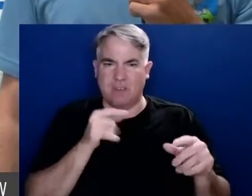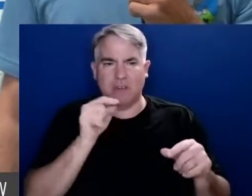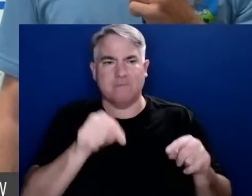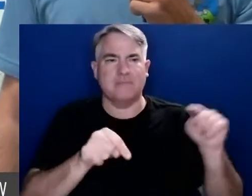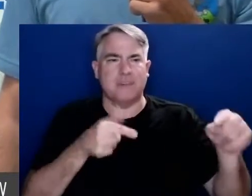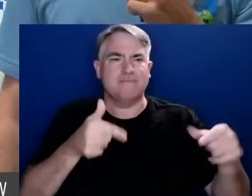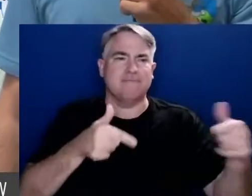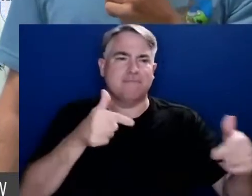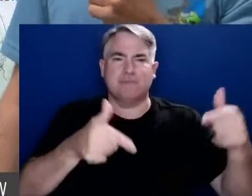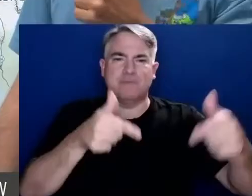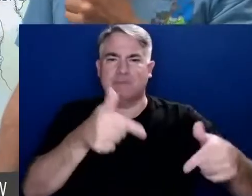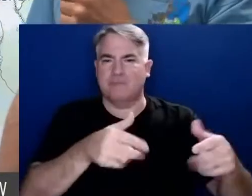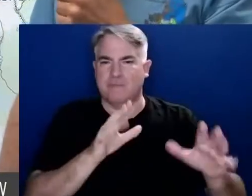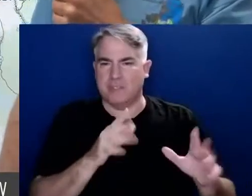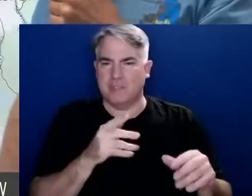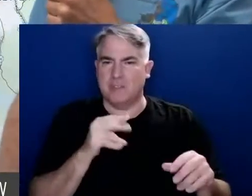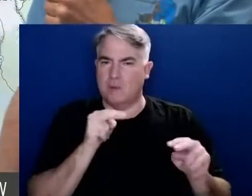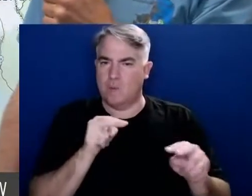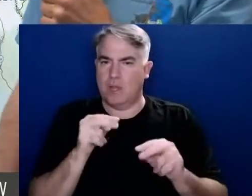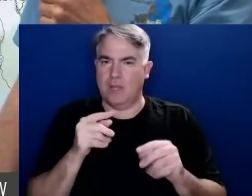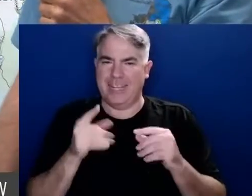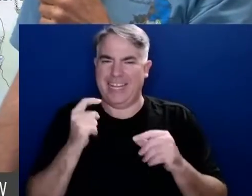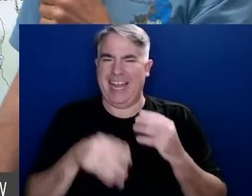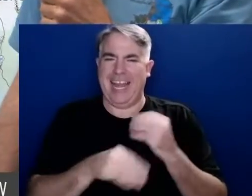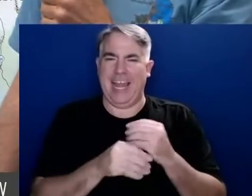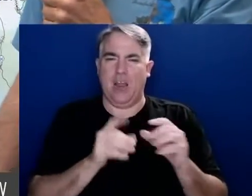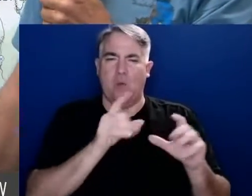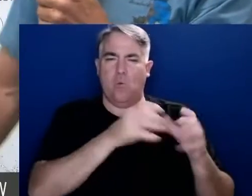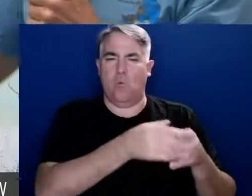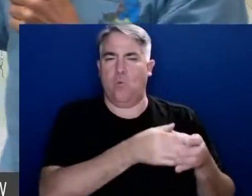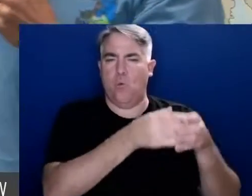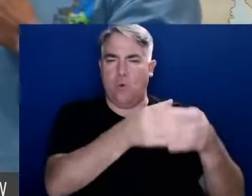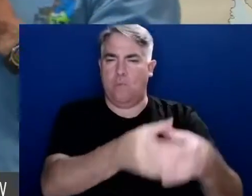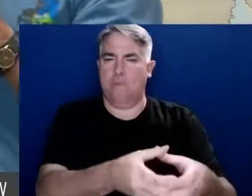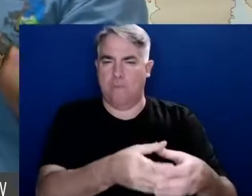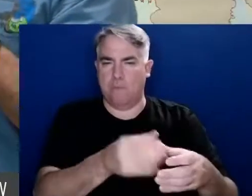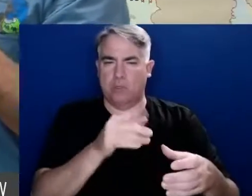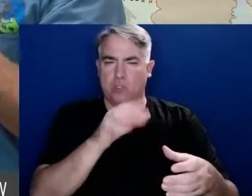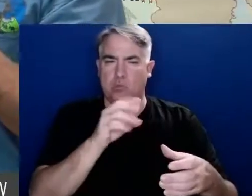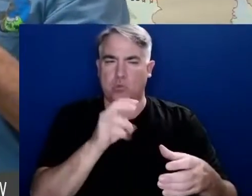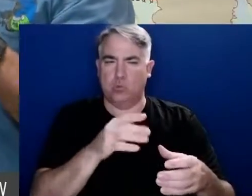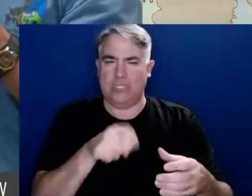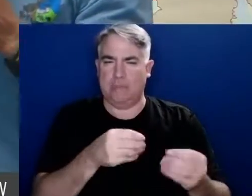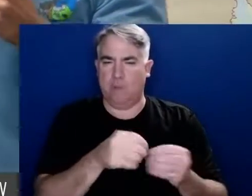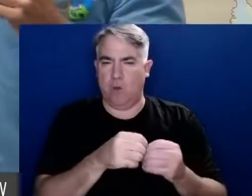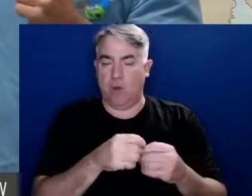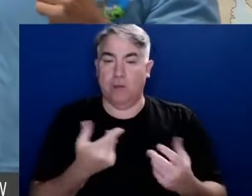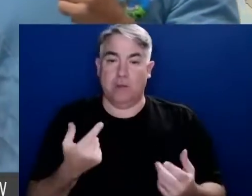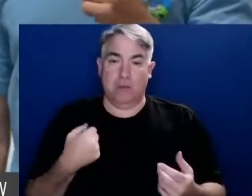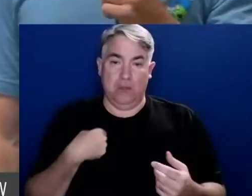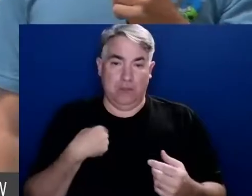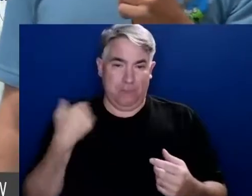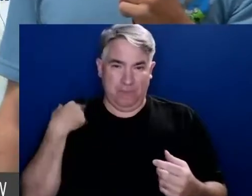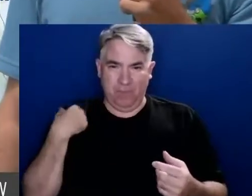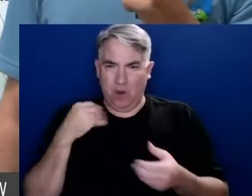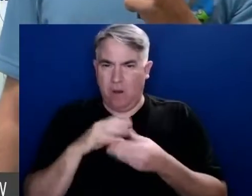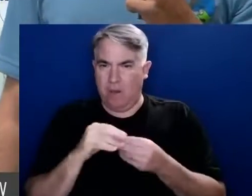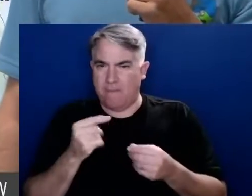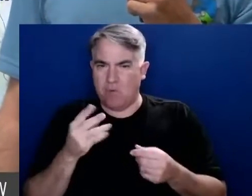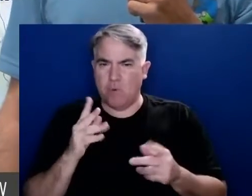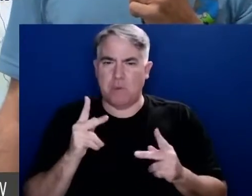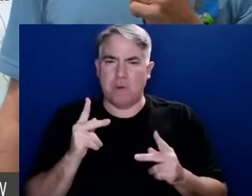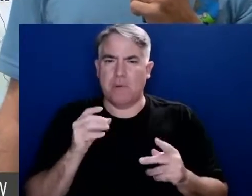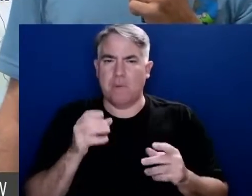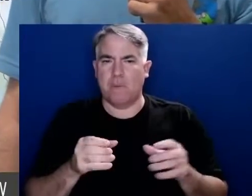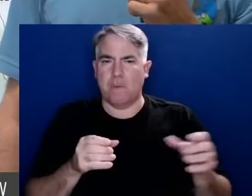one additional crew. I know before we talked about just putting a few folks in there, but as they got in there, they're starting to feel much more comfortable